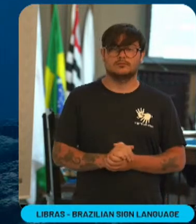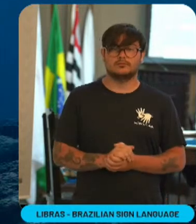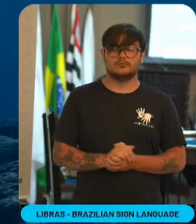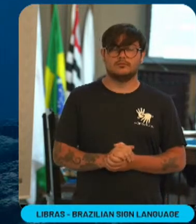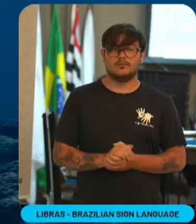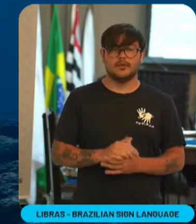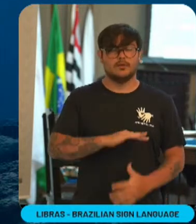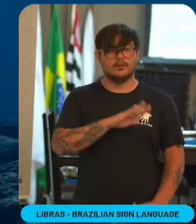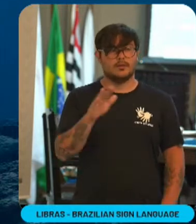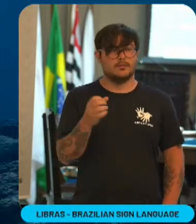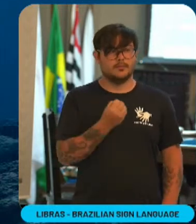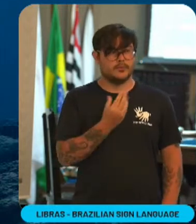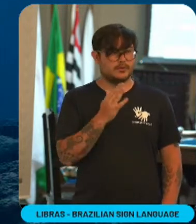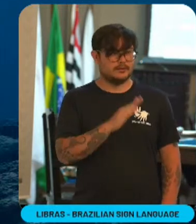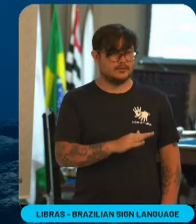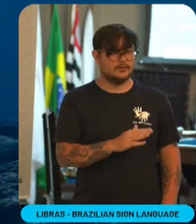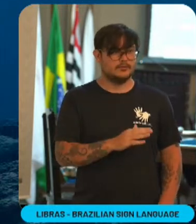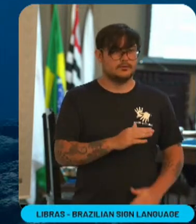blue economy?